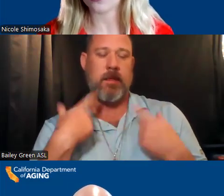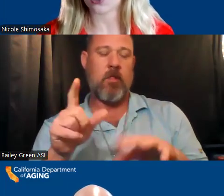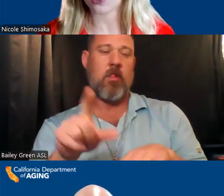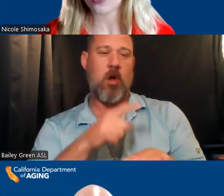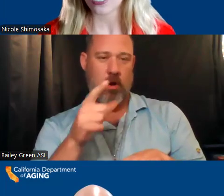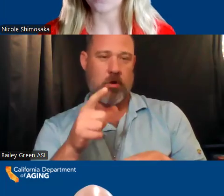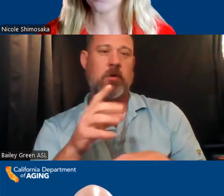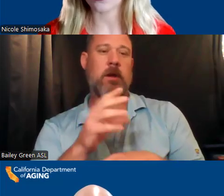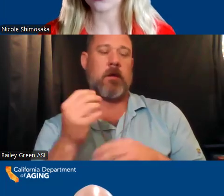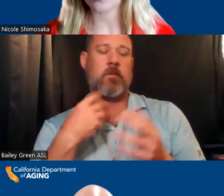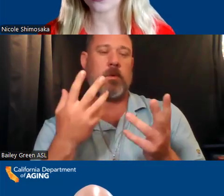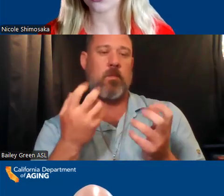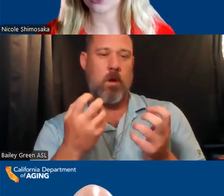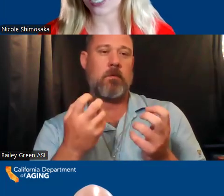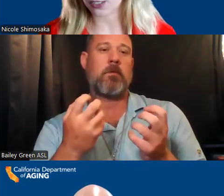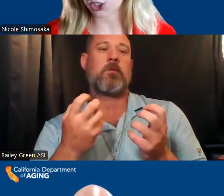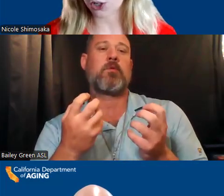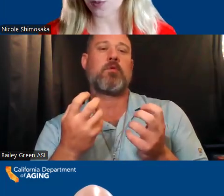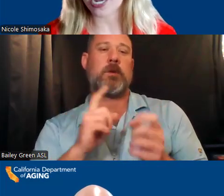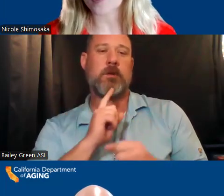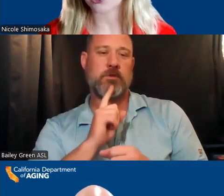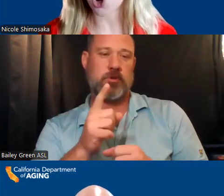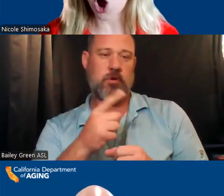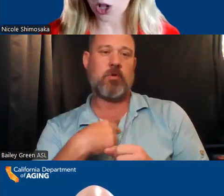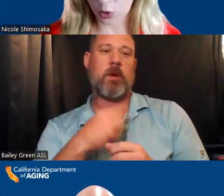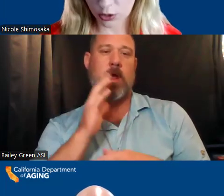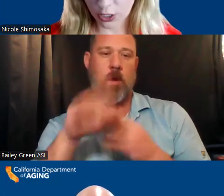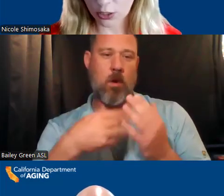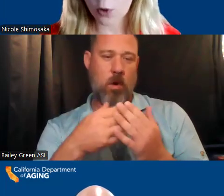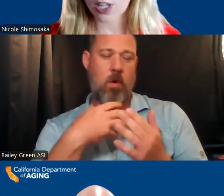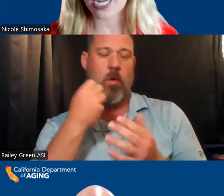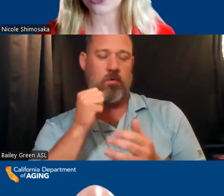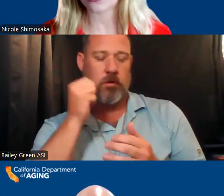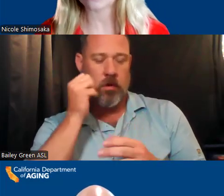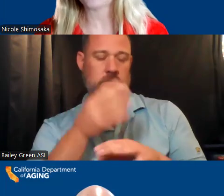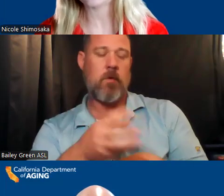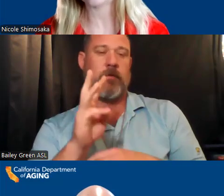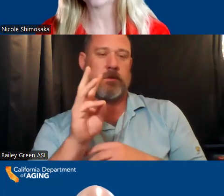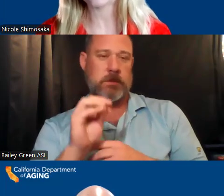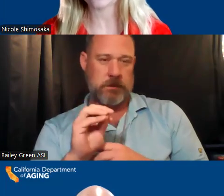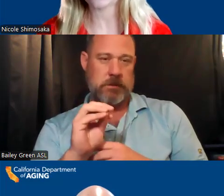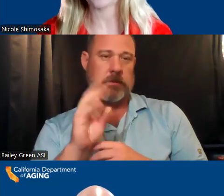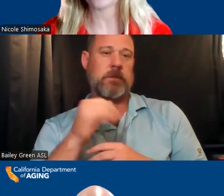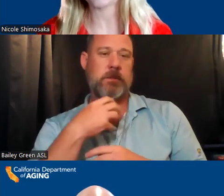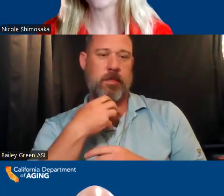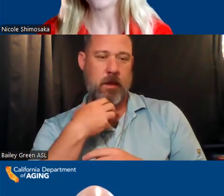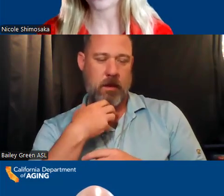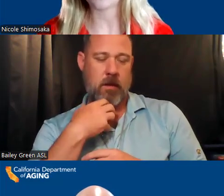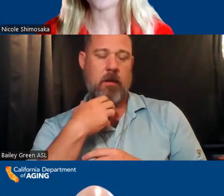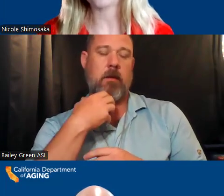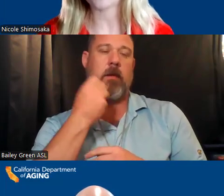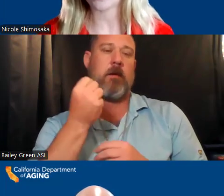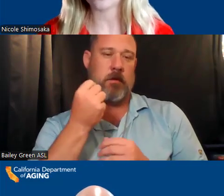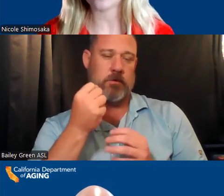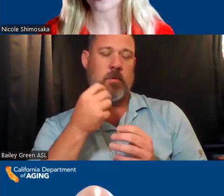and longer, and we wanted to be ensure that we captured all older adults over the age of 60 because that's the age at which